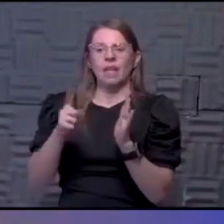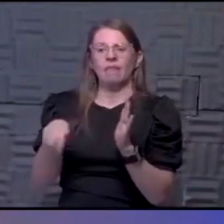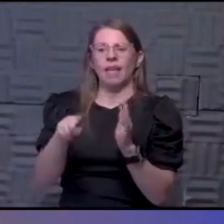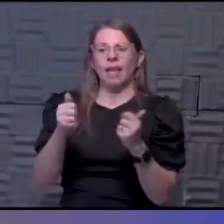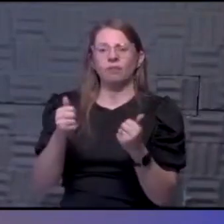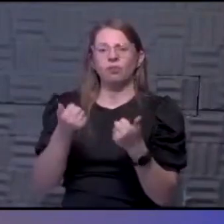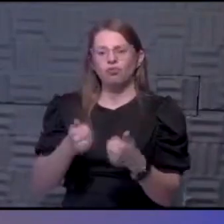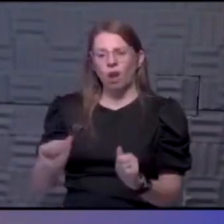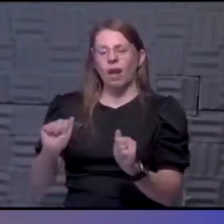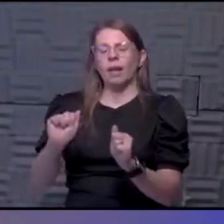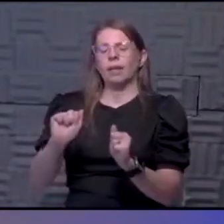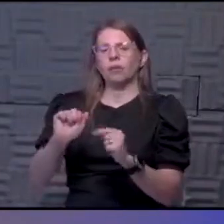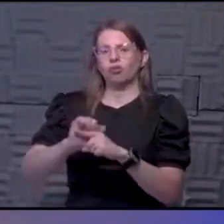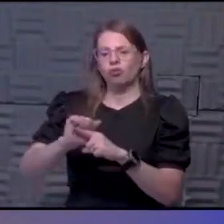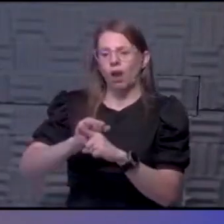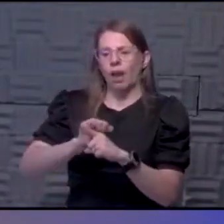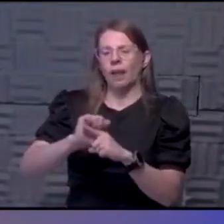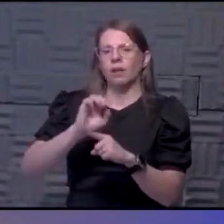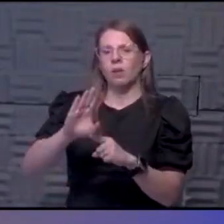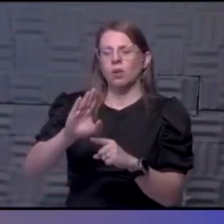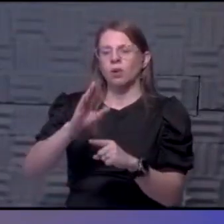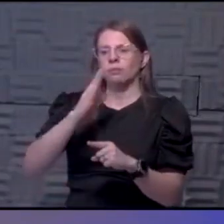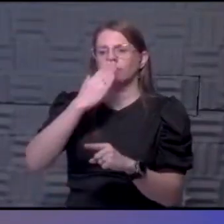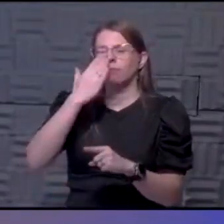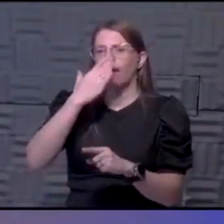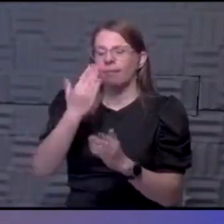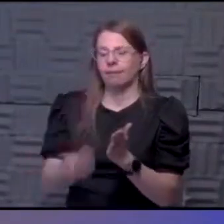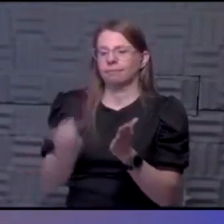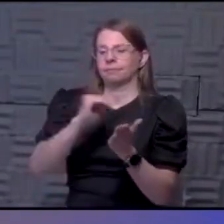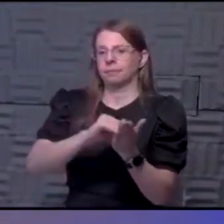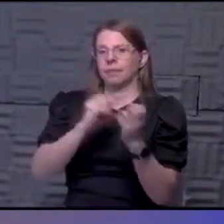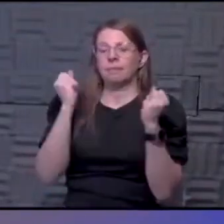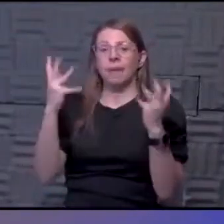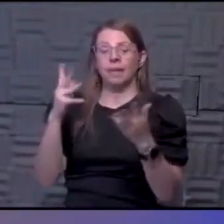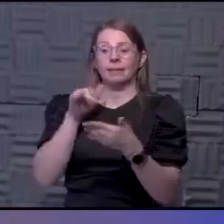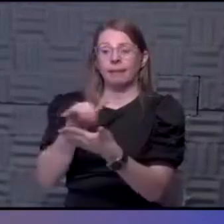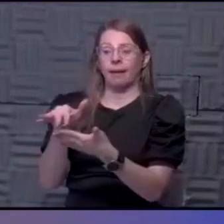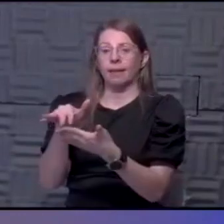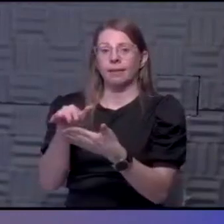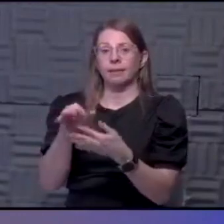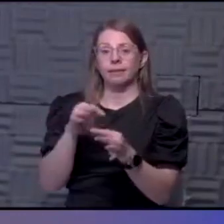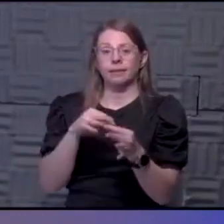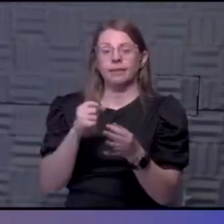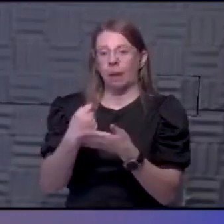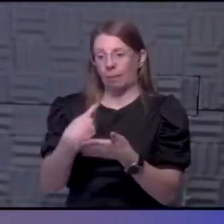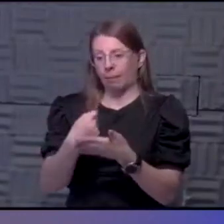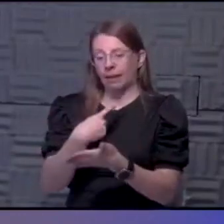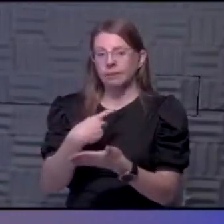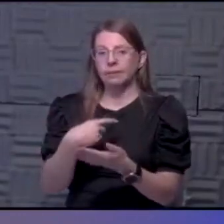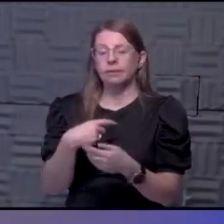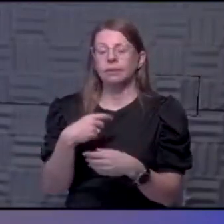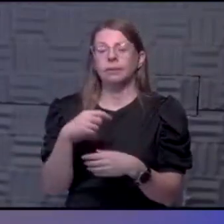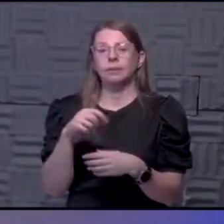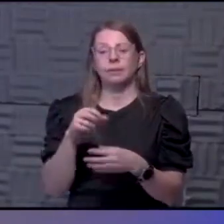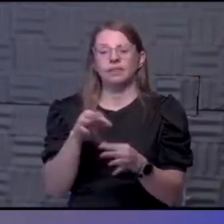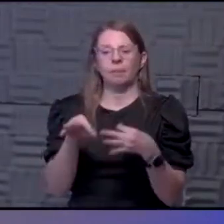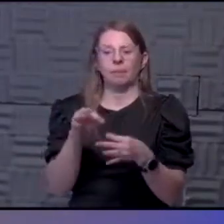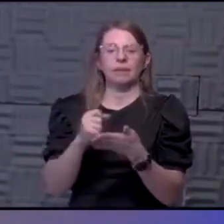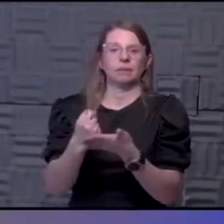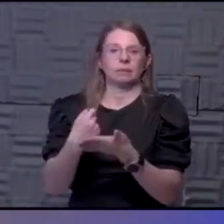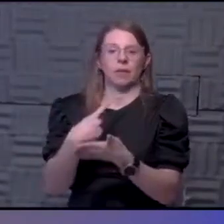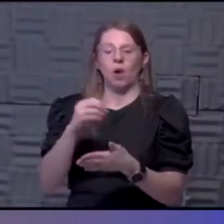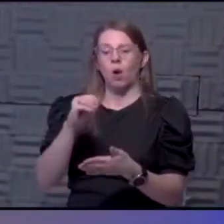and retrain your sense of smell. Okay. And so there's been a number of studies looking at things like supplements. So there's some good literature